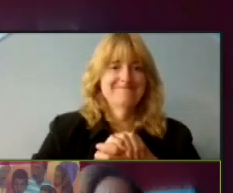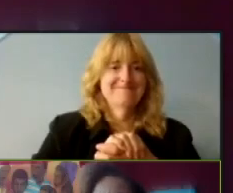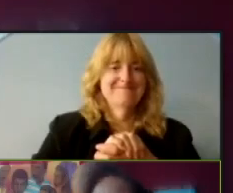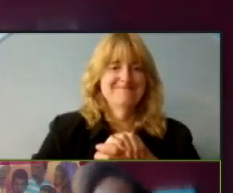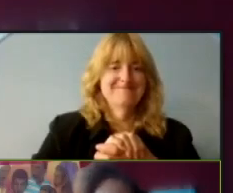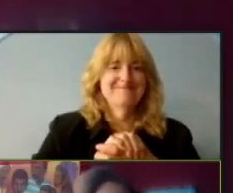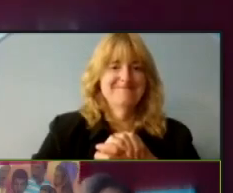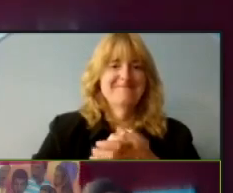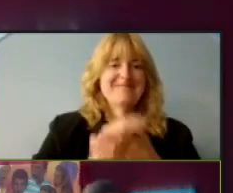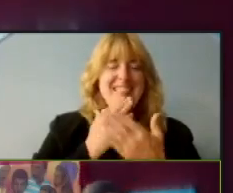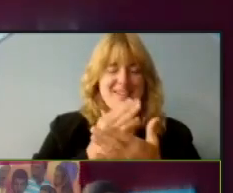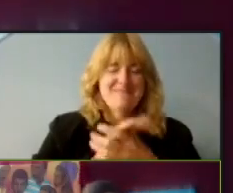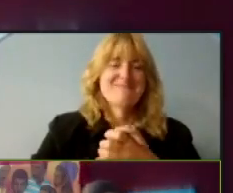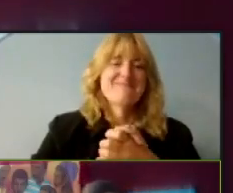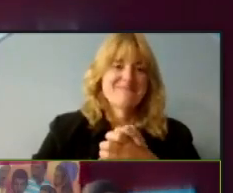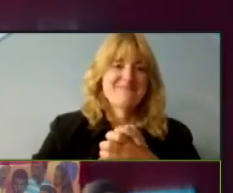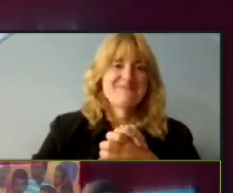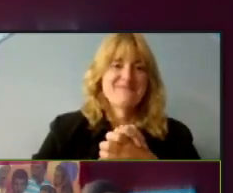Thank you.